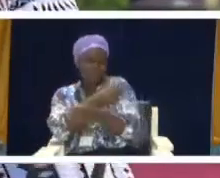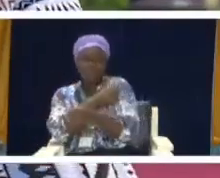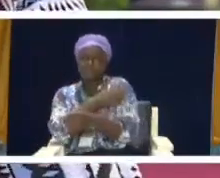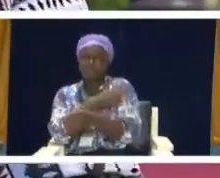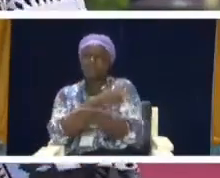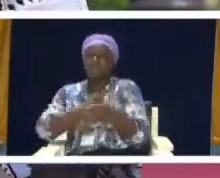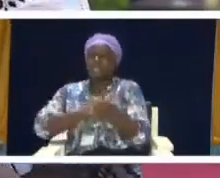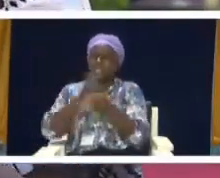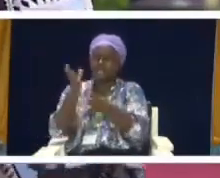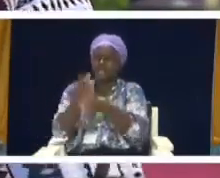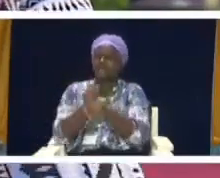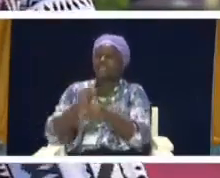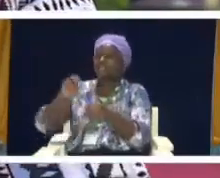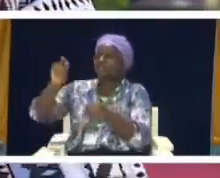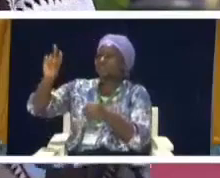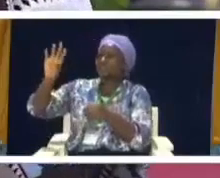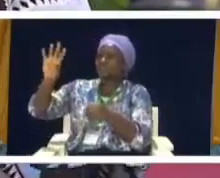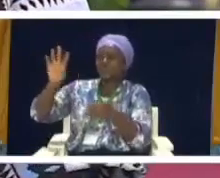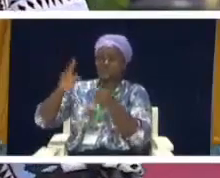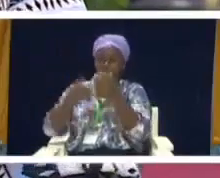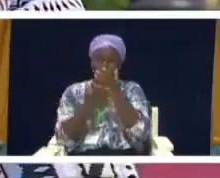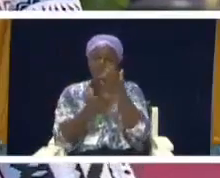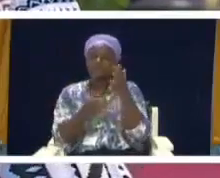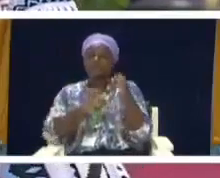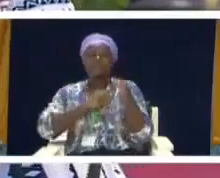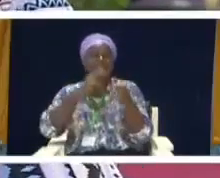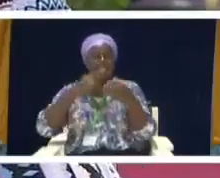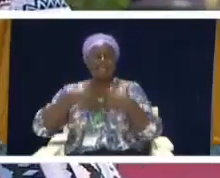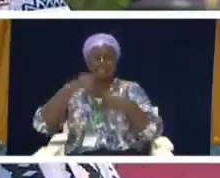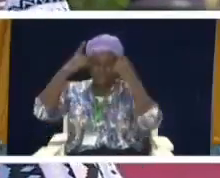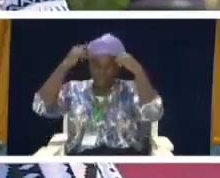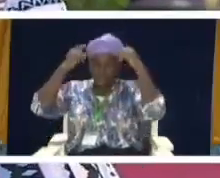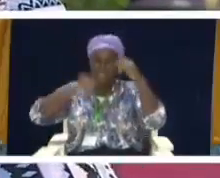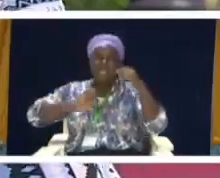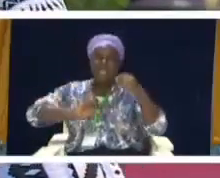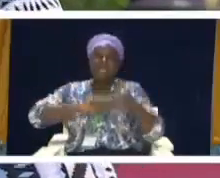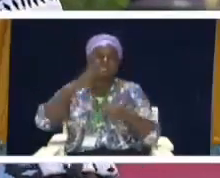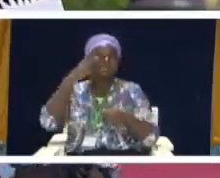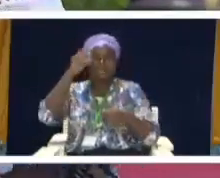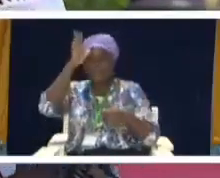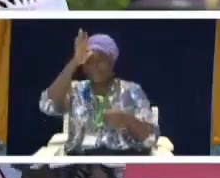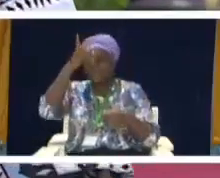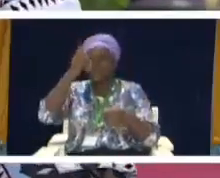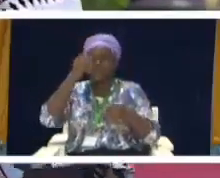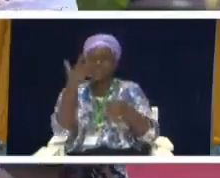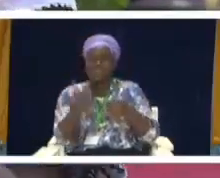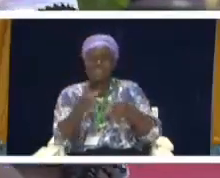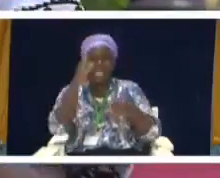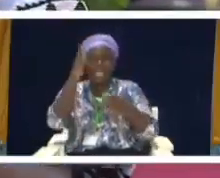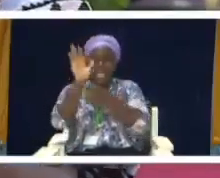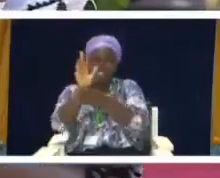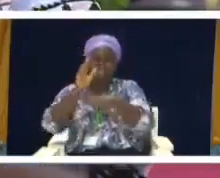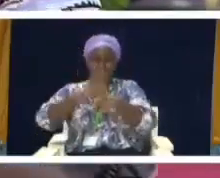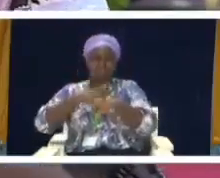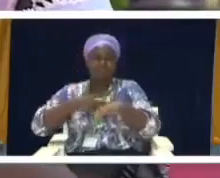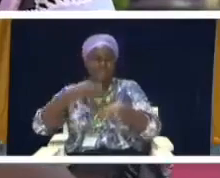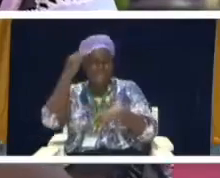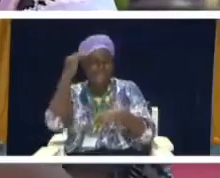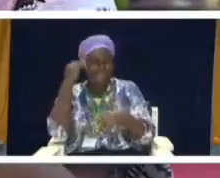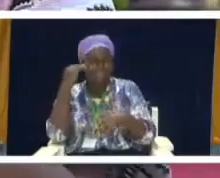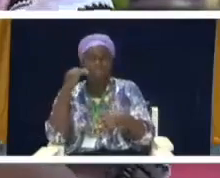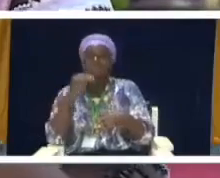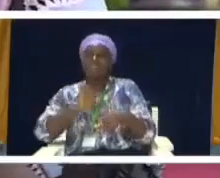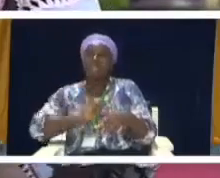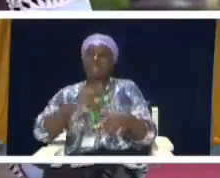a point, I had a dream and I saw that the GO laying his hand on my head. That was all. Till everything cleared, I spent